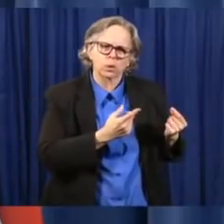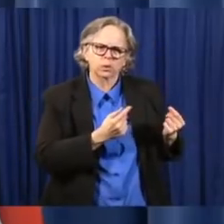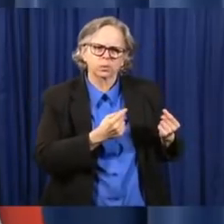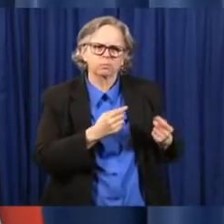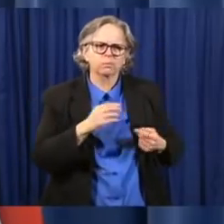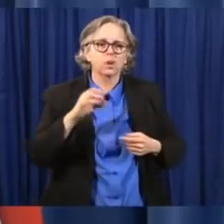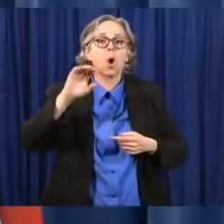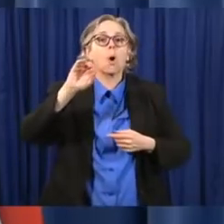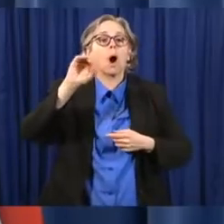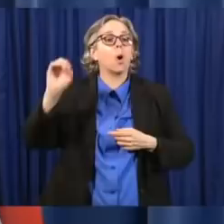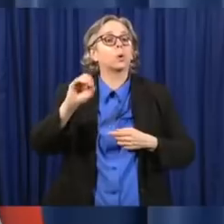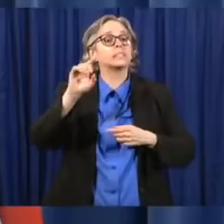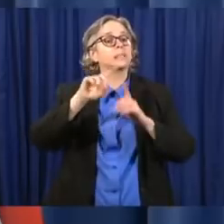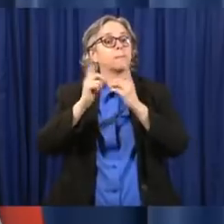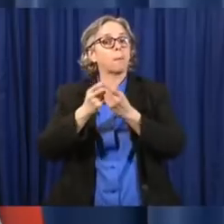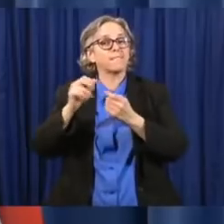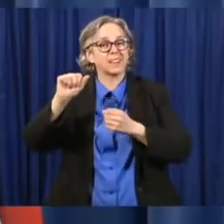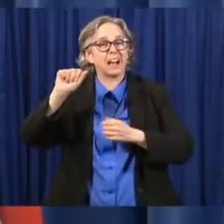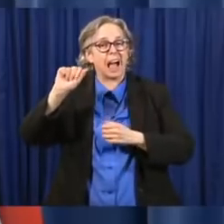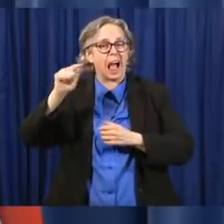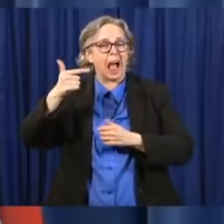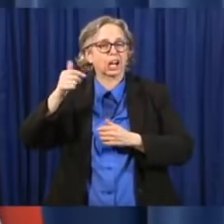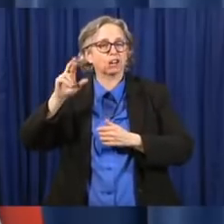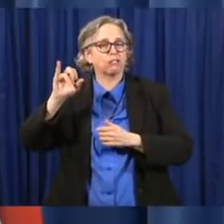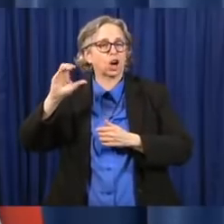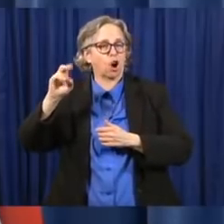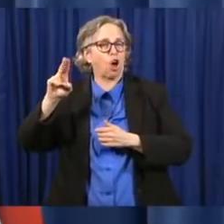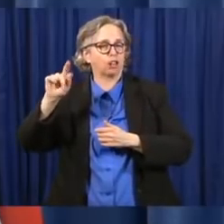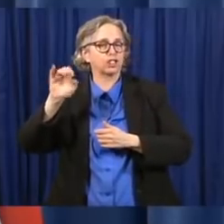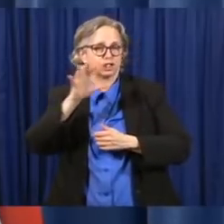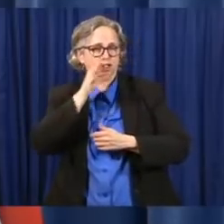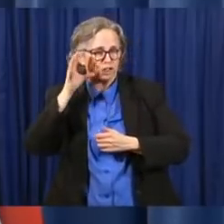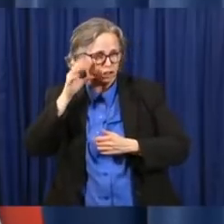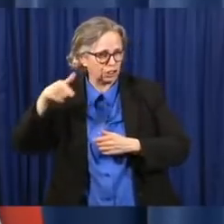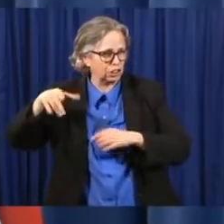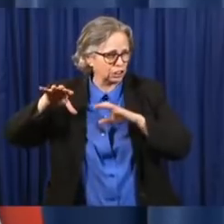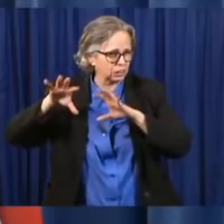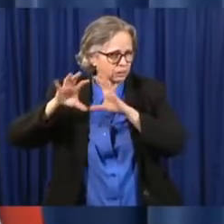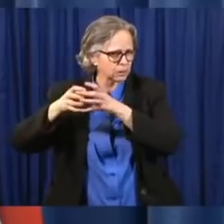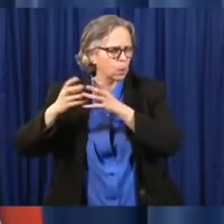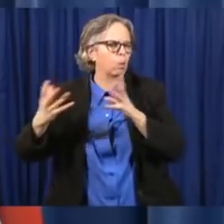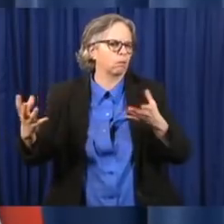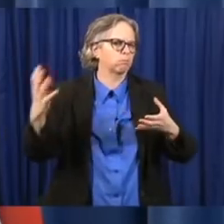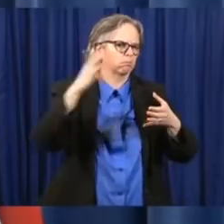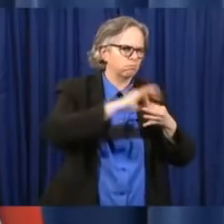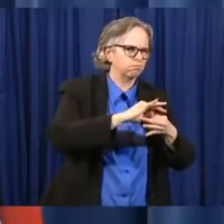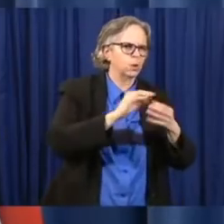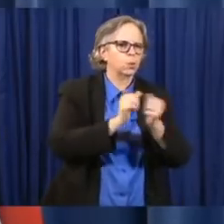Director Dorothy Plant has been working on this with the Ohio Fair Managers Association.